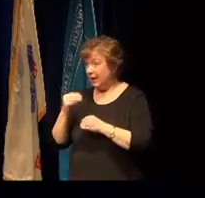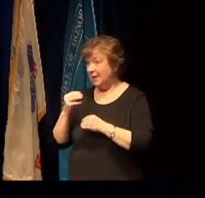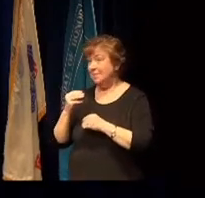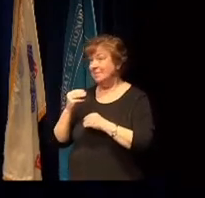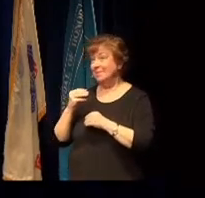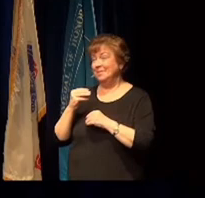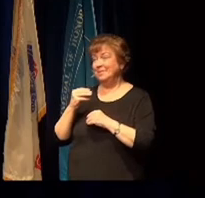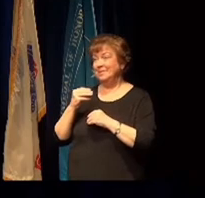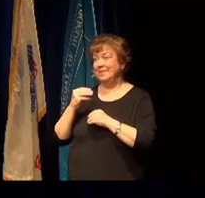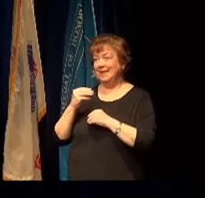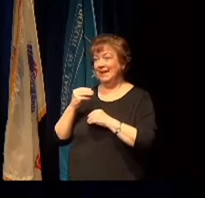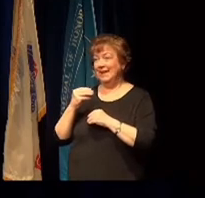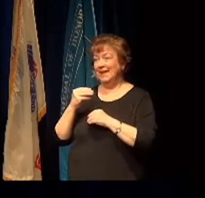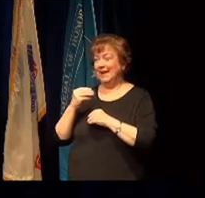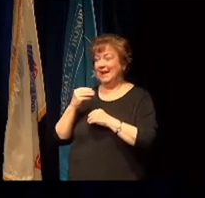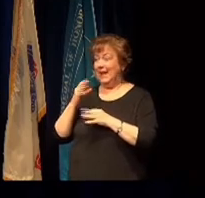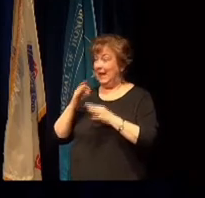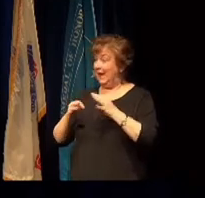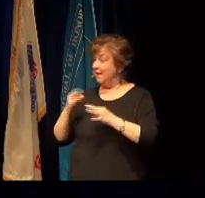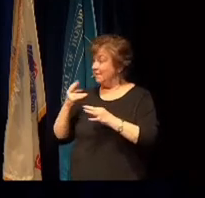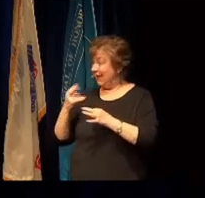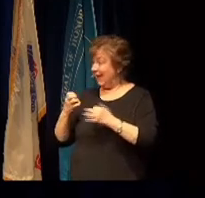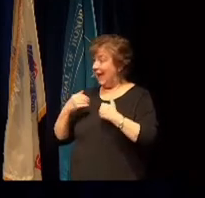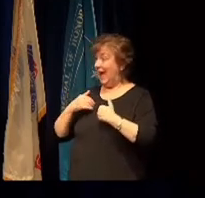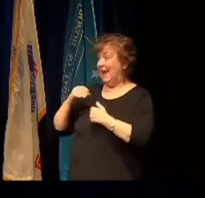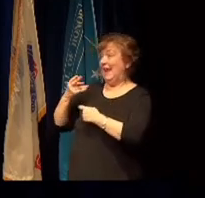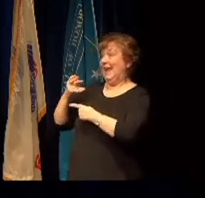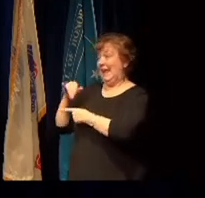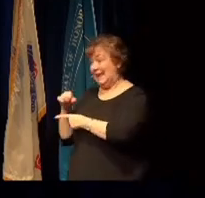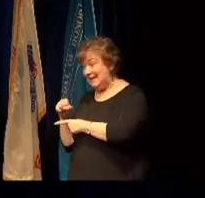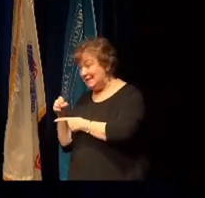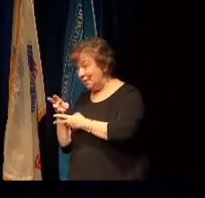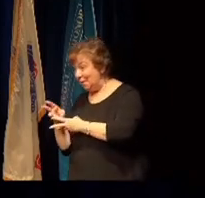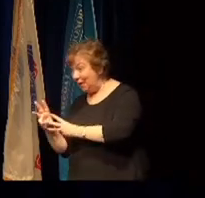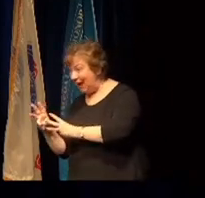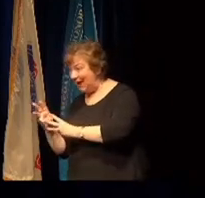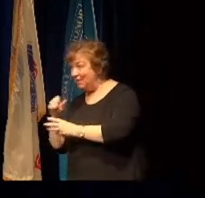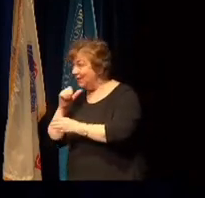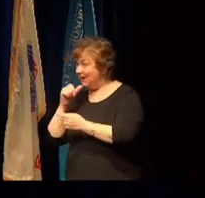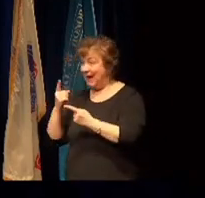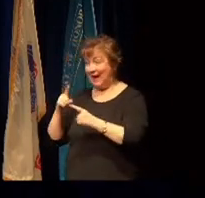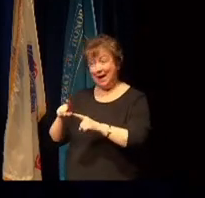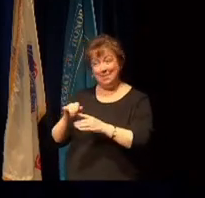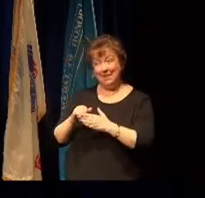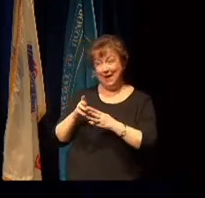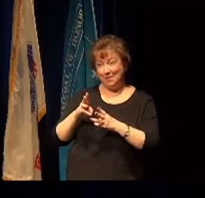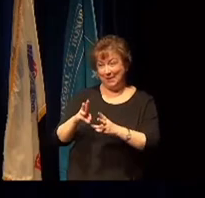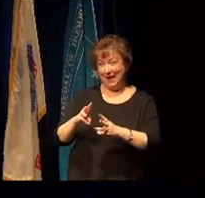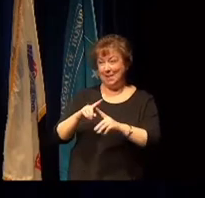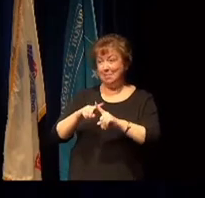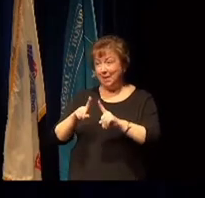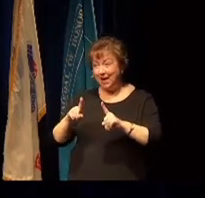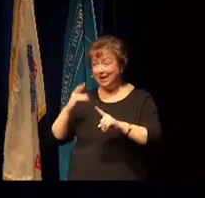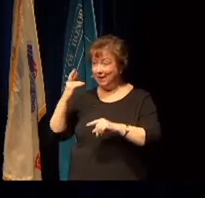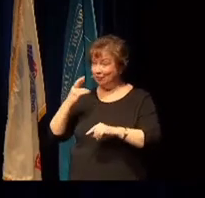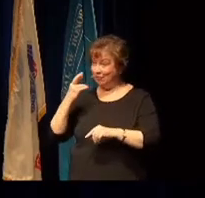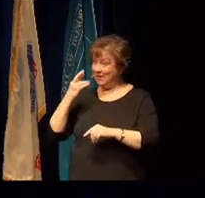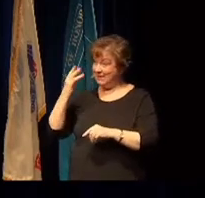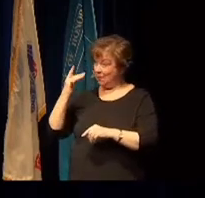would not have been said if he had it his way today. But the reason why I'm